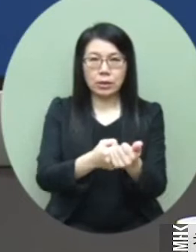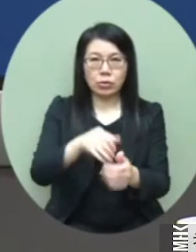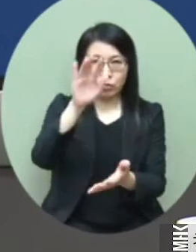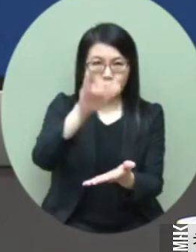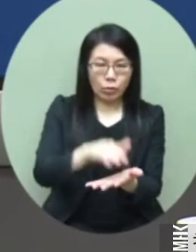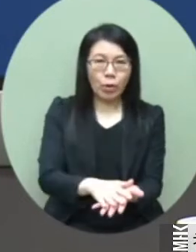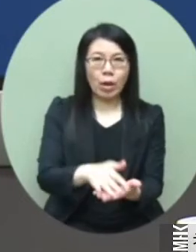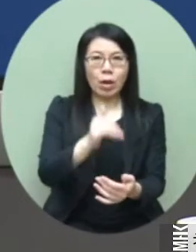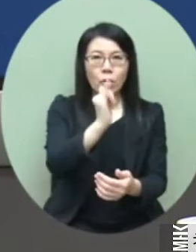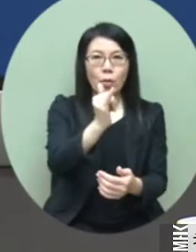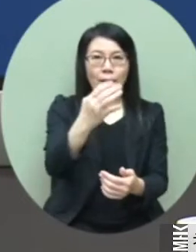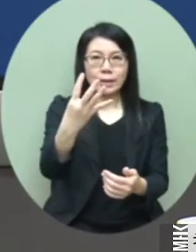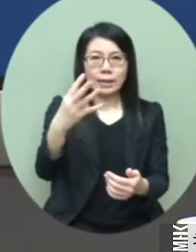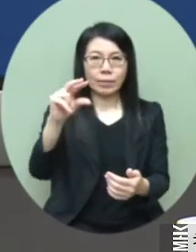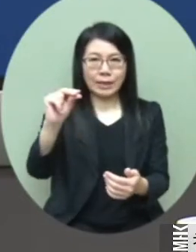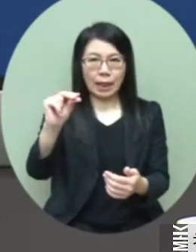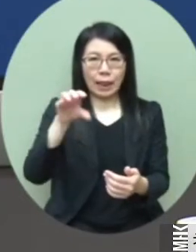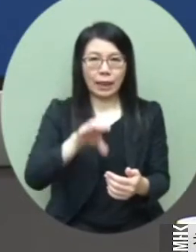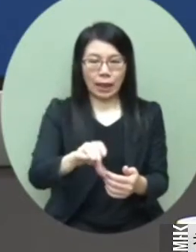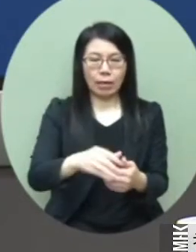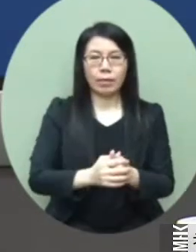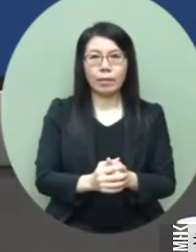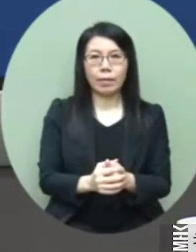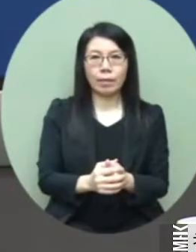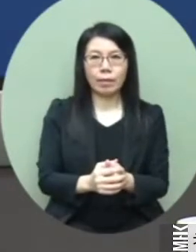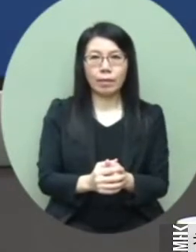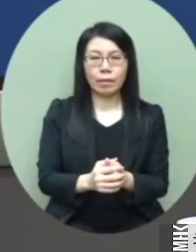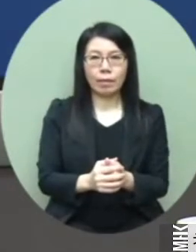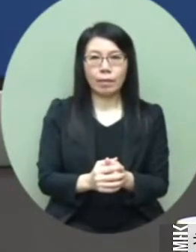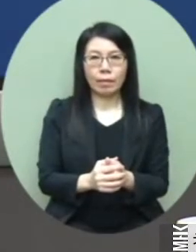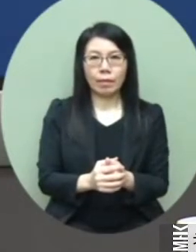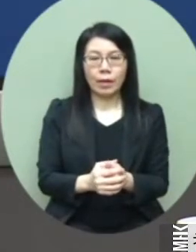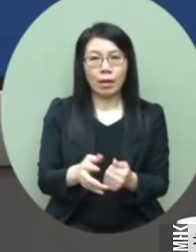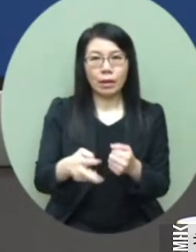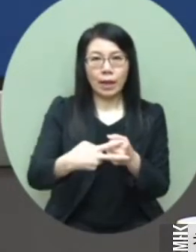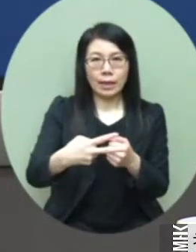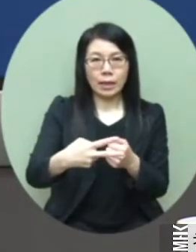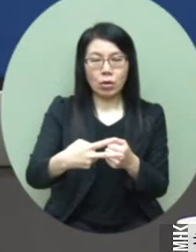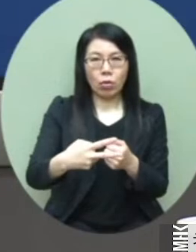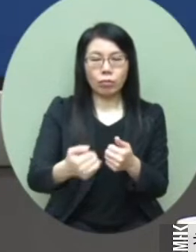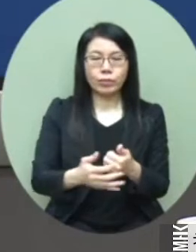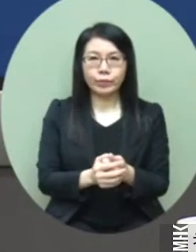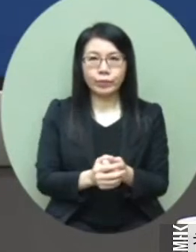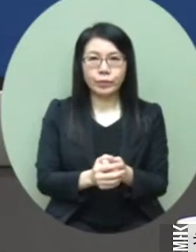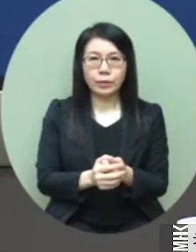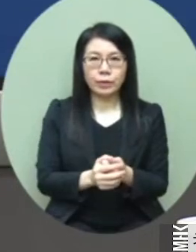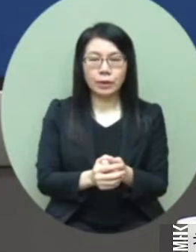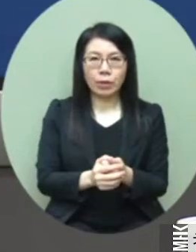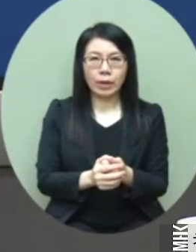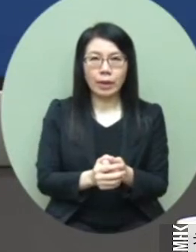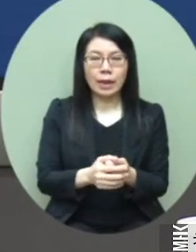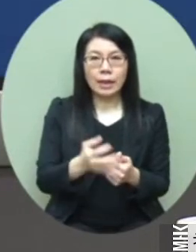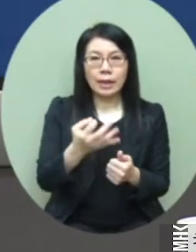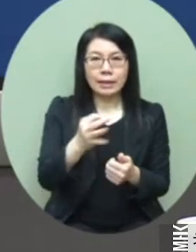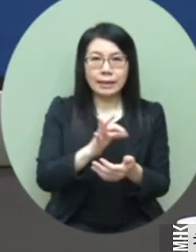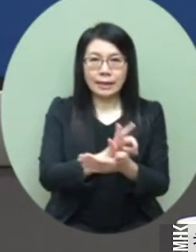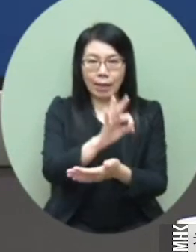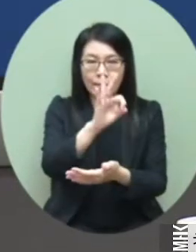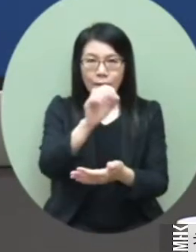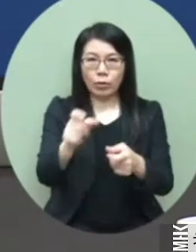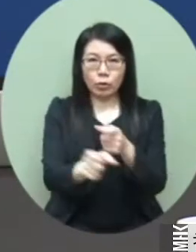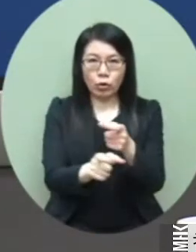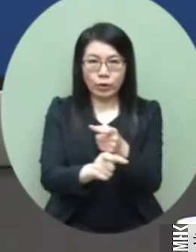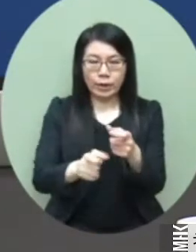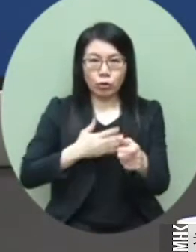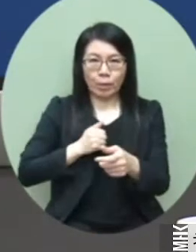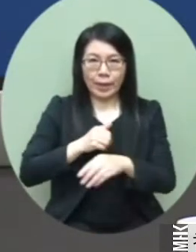enterprises and individuals. We have spent $64.7 million in total. And the second pillar